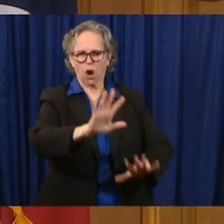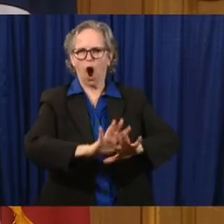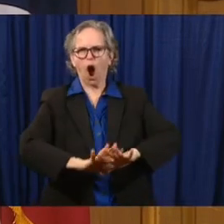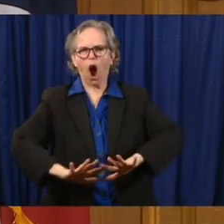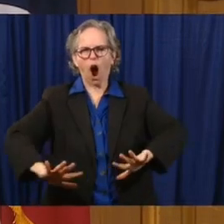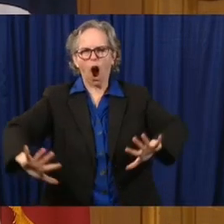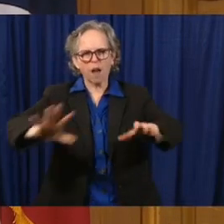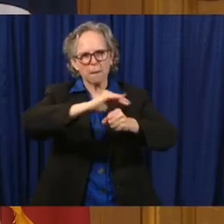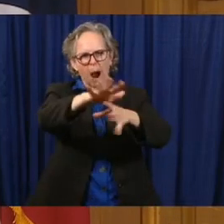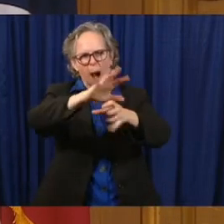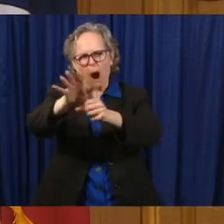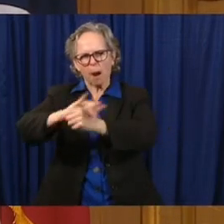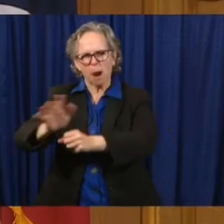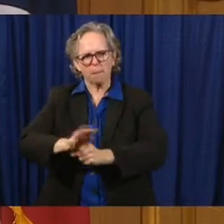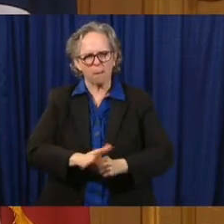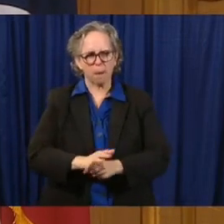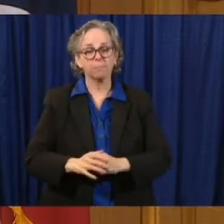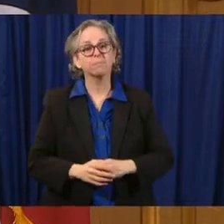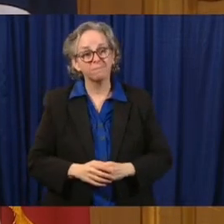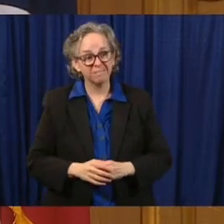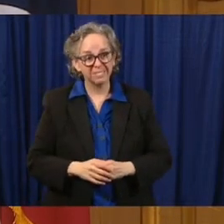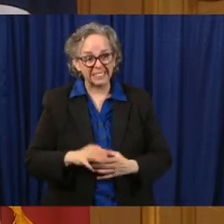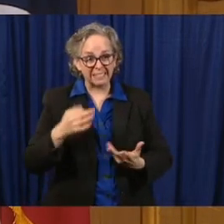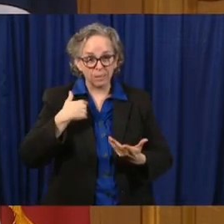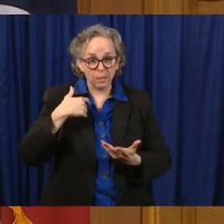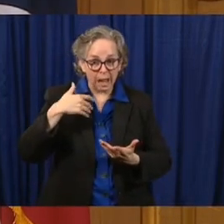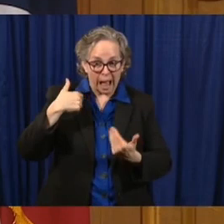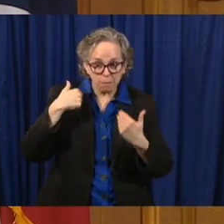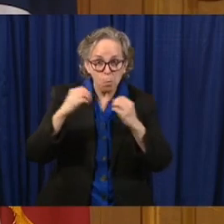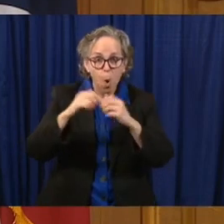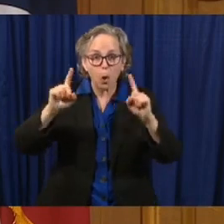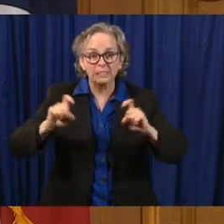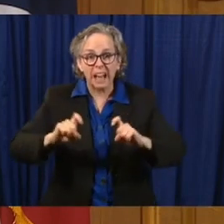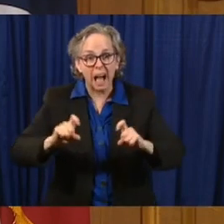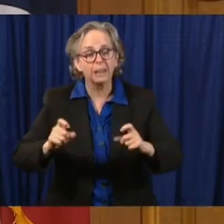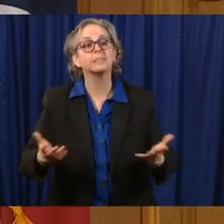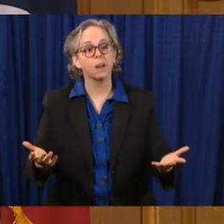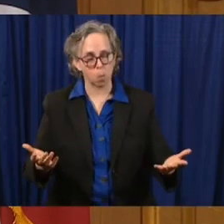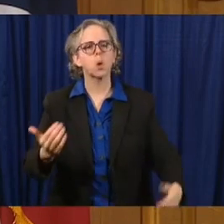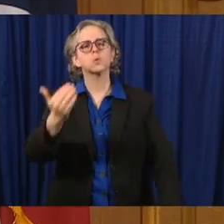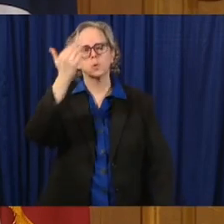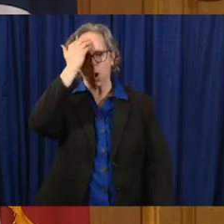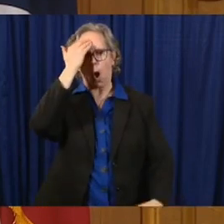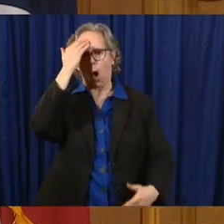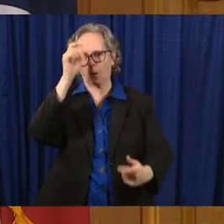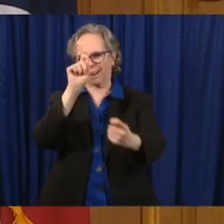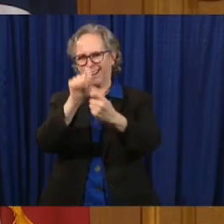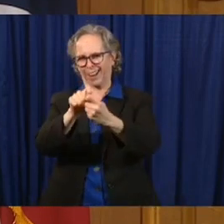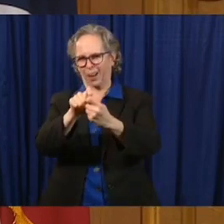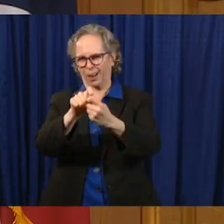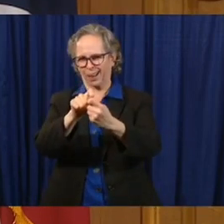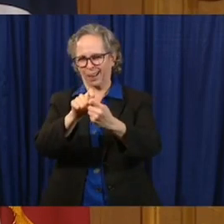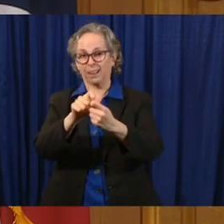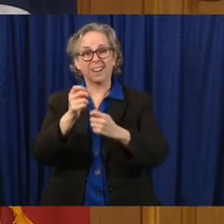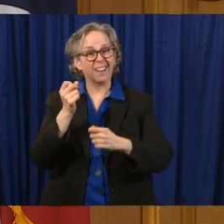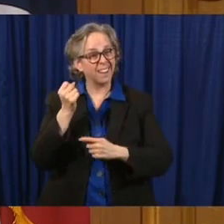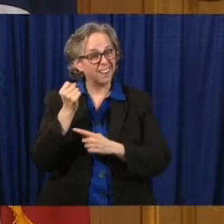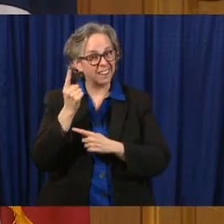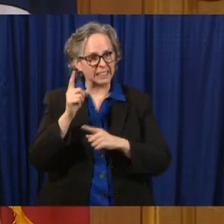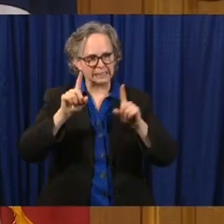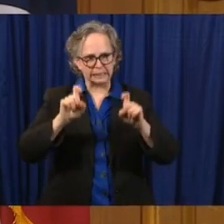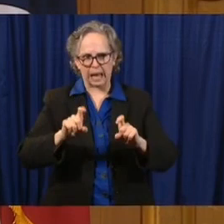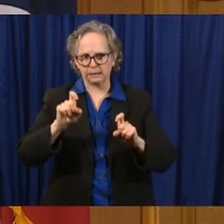the spread of this, the community spread, we believe that there's no part of the state that has not had